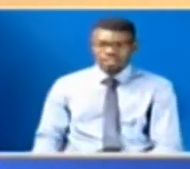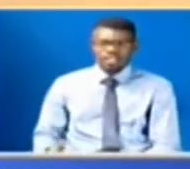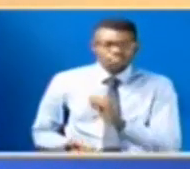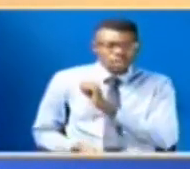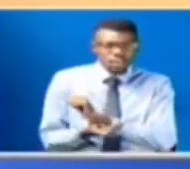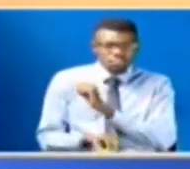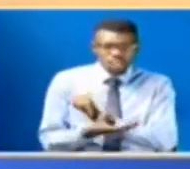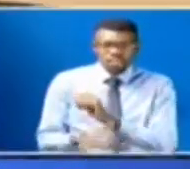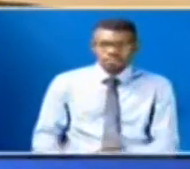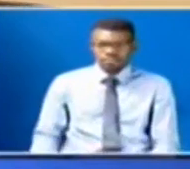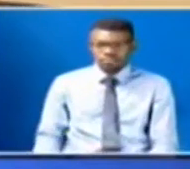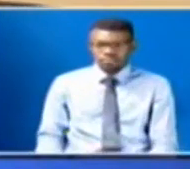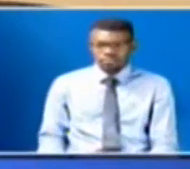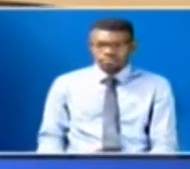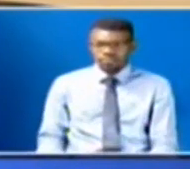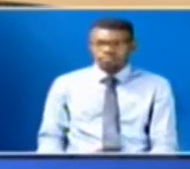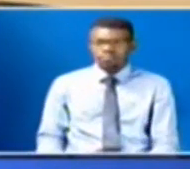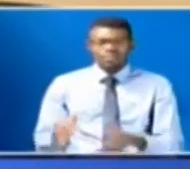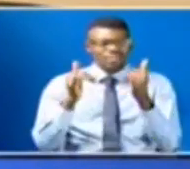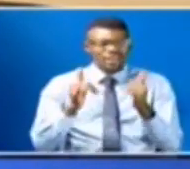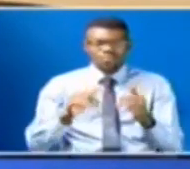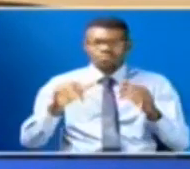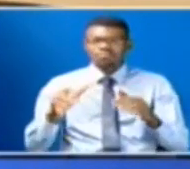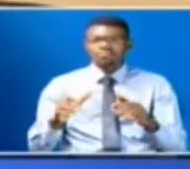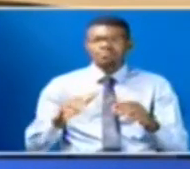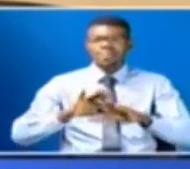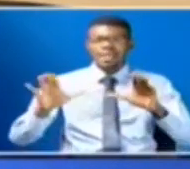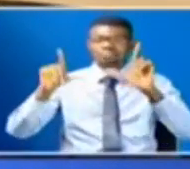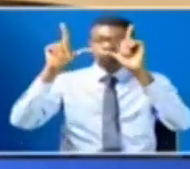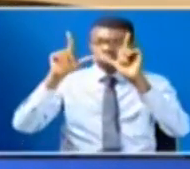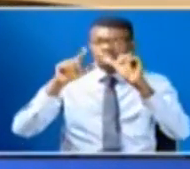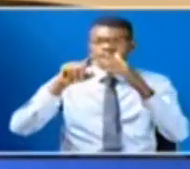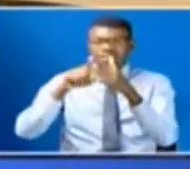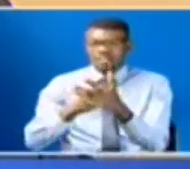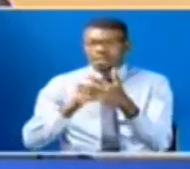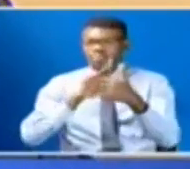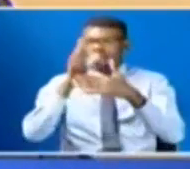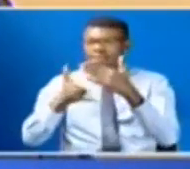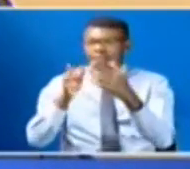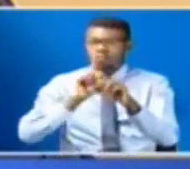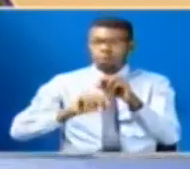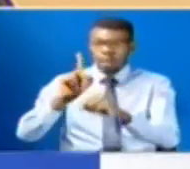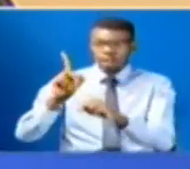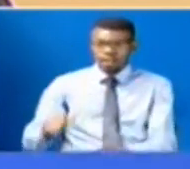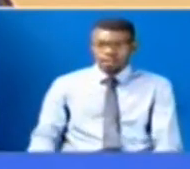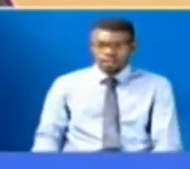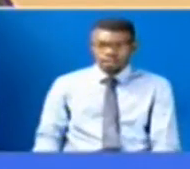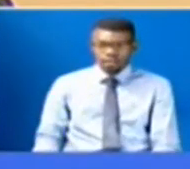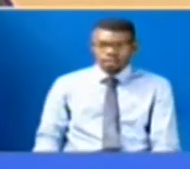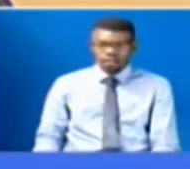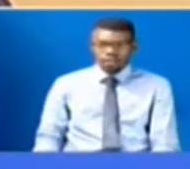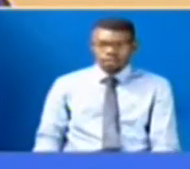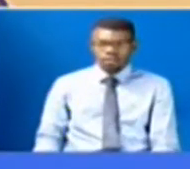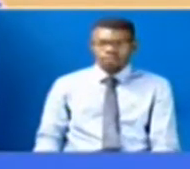with devolution in place, where the renewal of land leases commences and ends. They apply to the county where that land